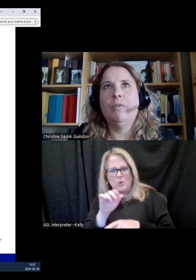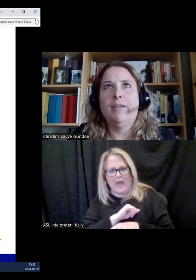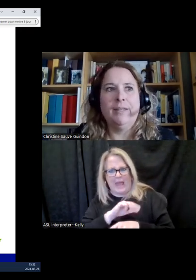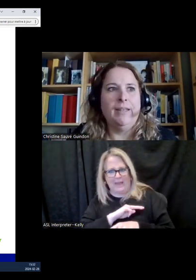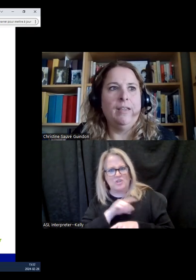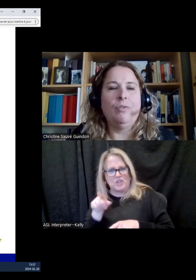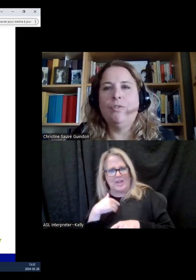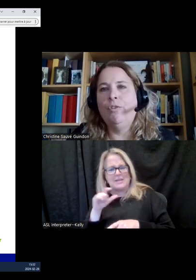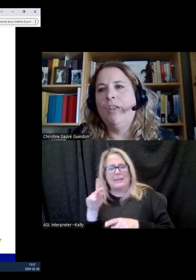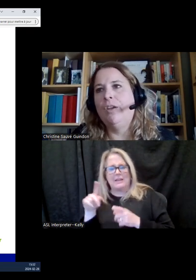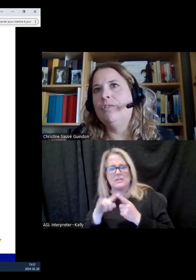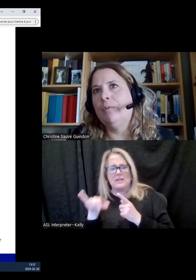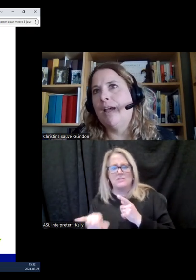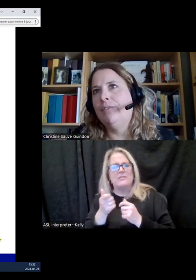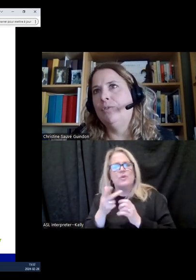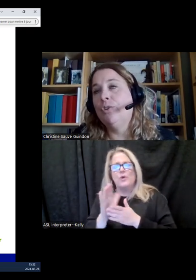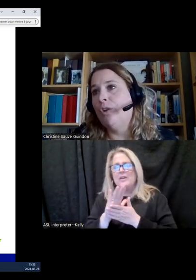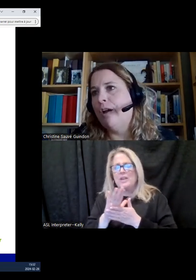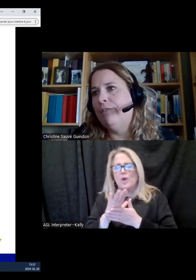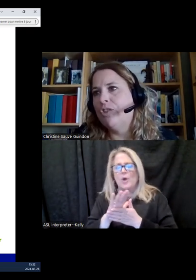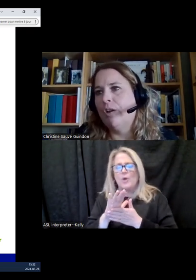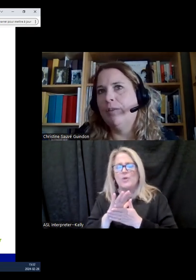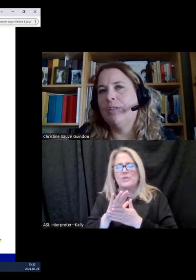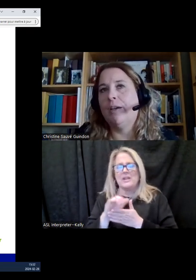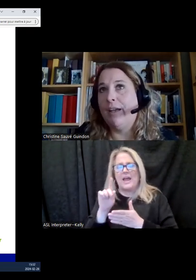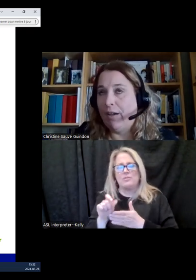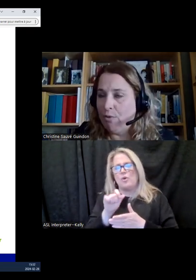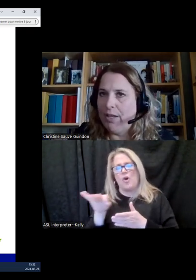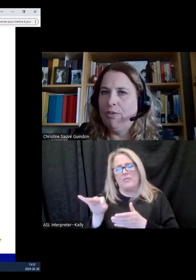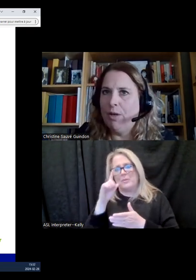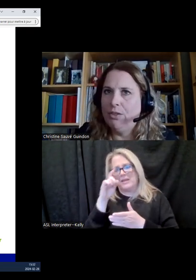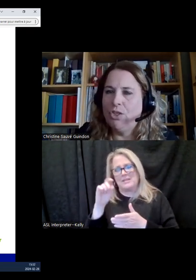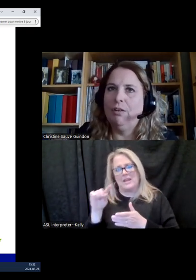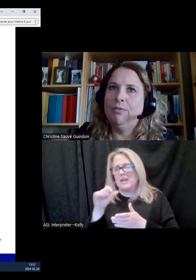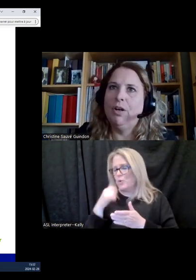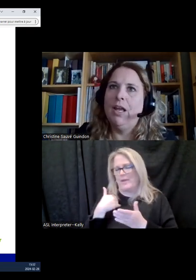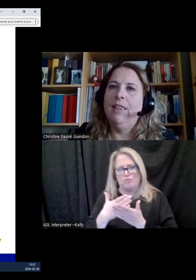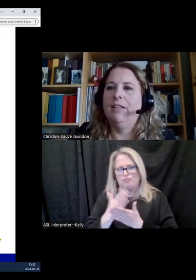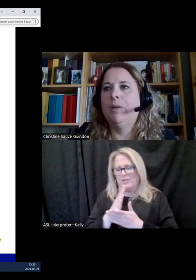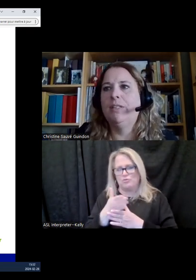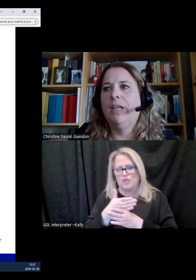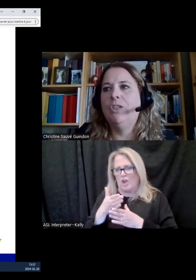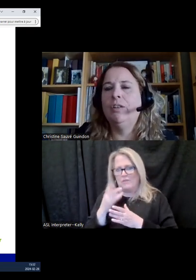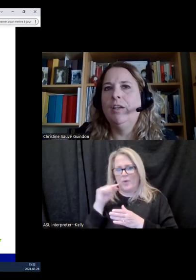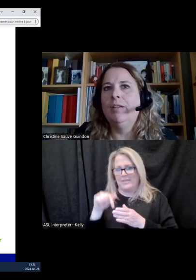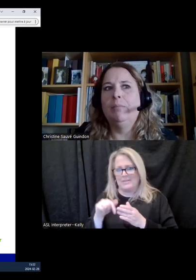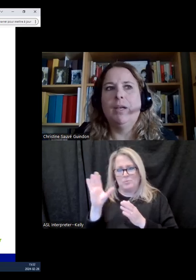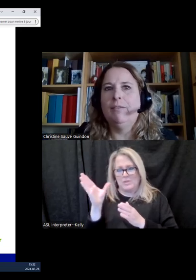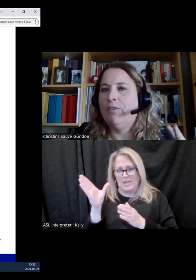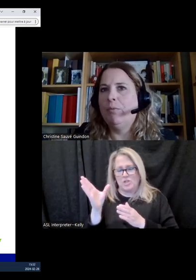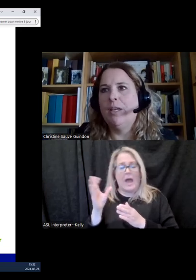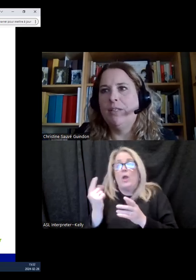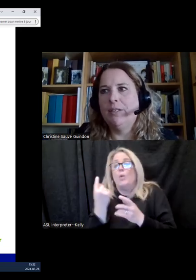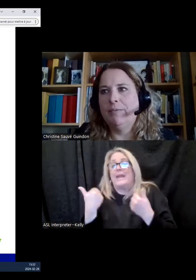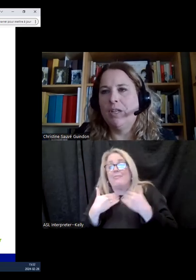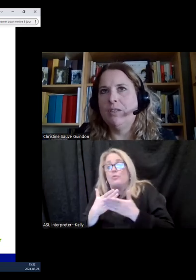So there's a few videos that I will have to turn off sharing because I only have the right to share for this presentation, but